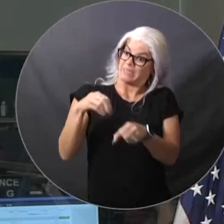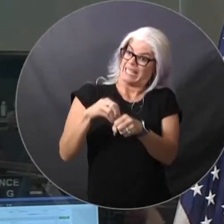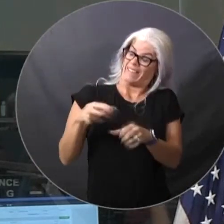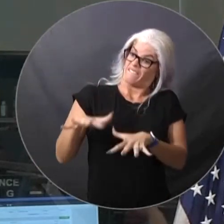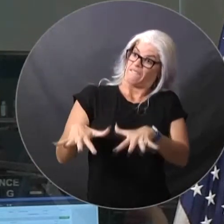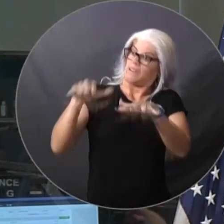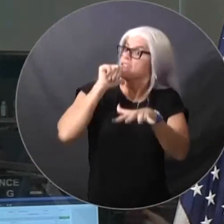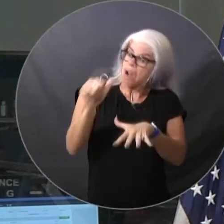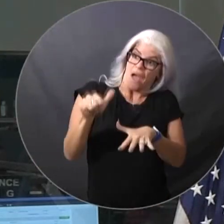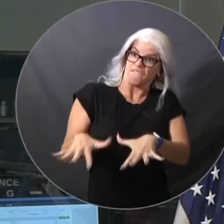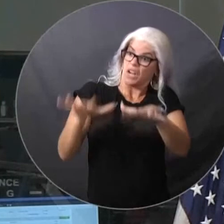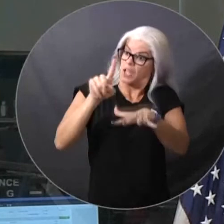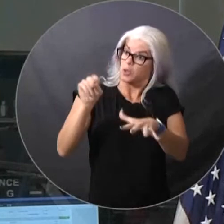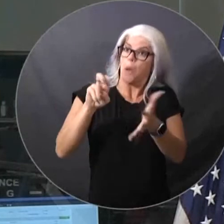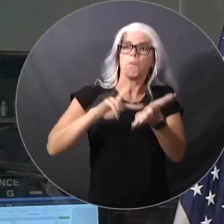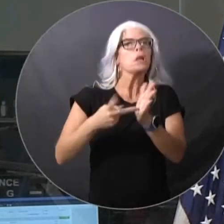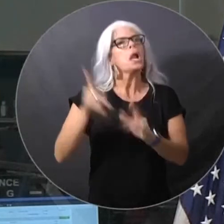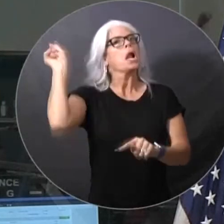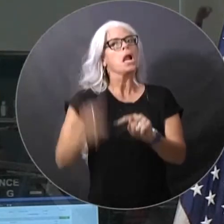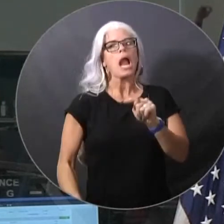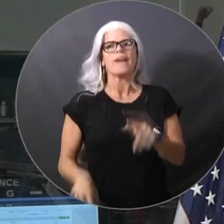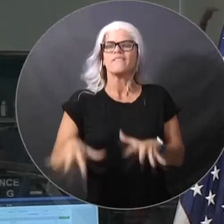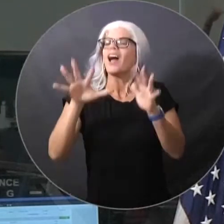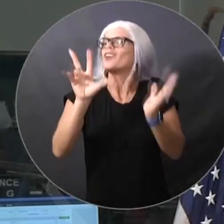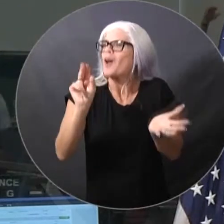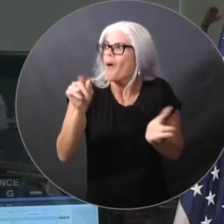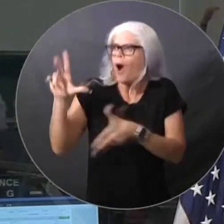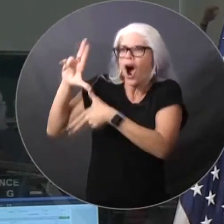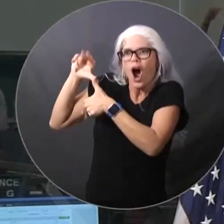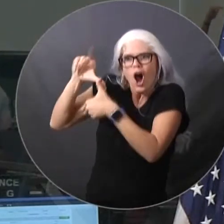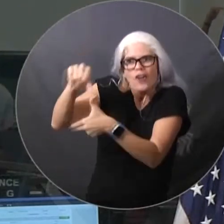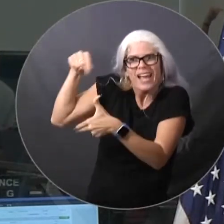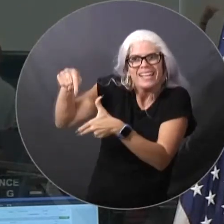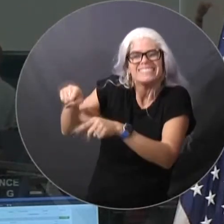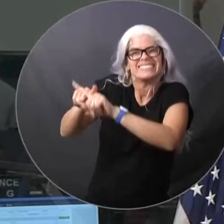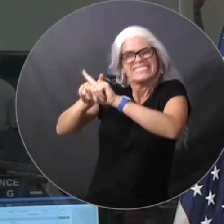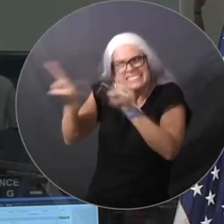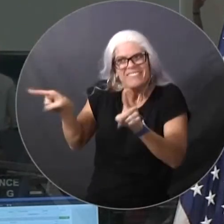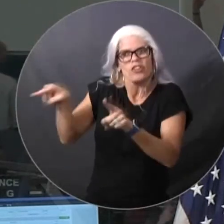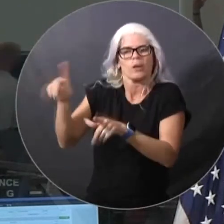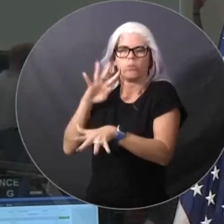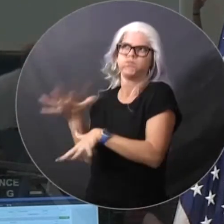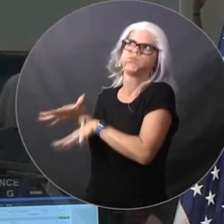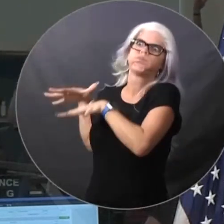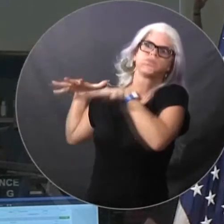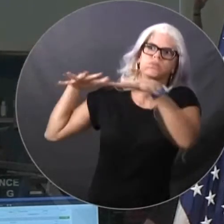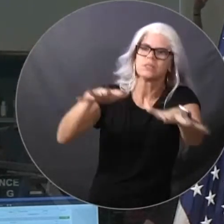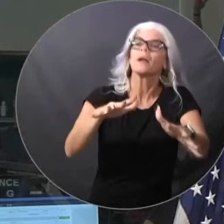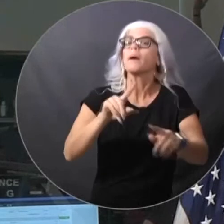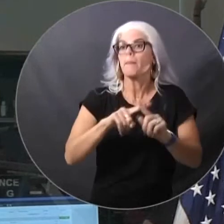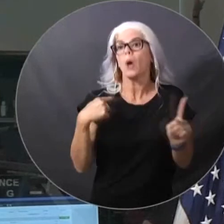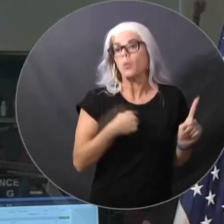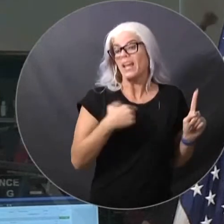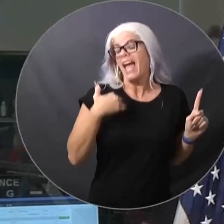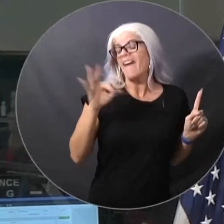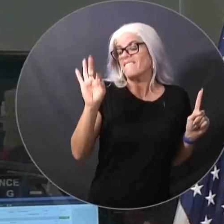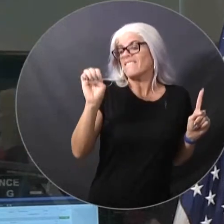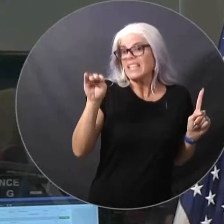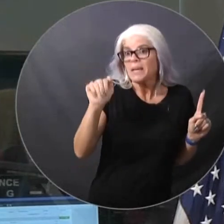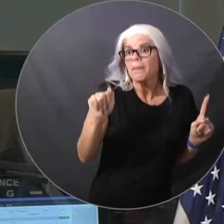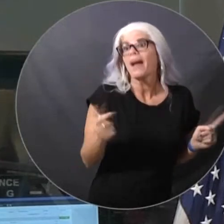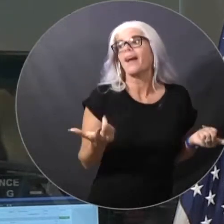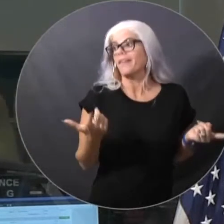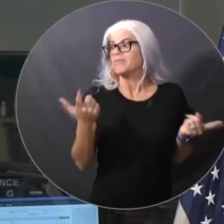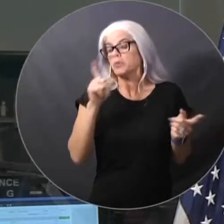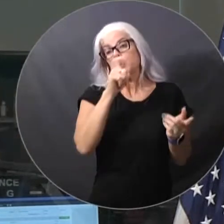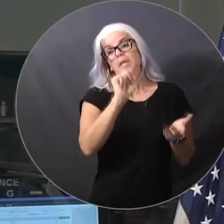are programs that FEMA has to try to provide relief for people, but it is not going to be commensurate to having had a policy. And so this